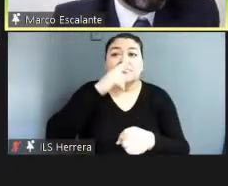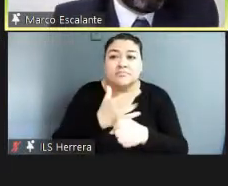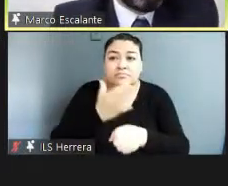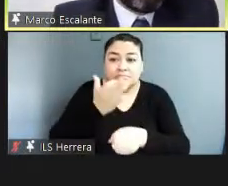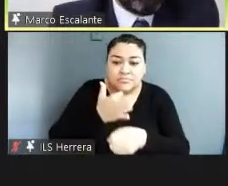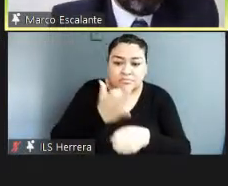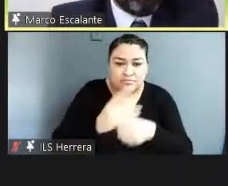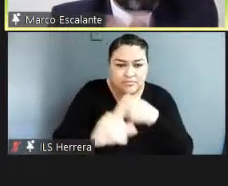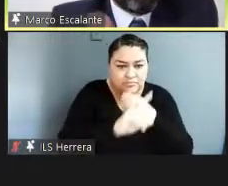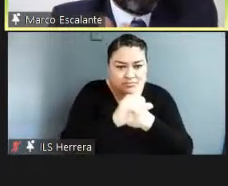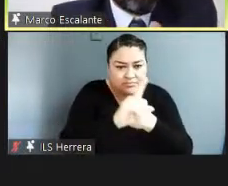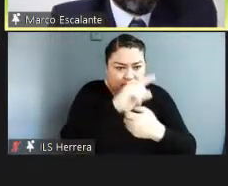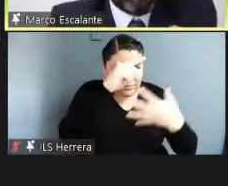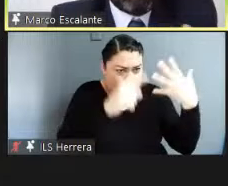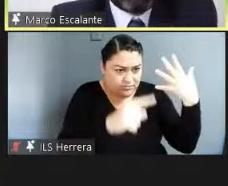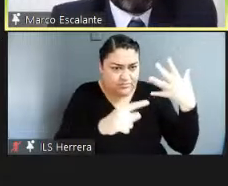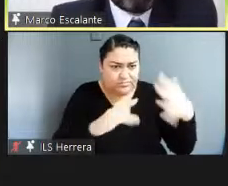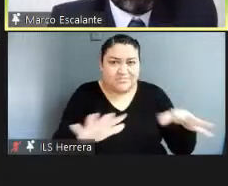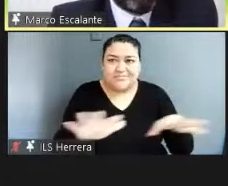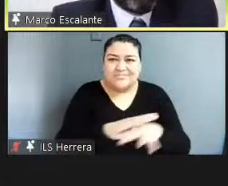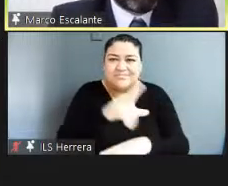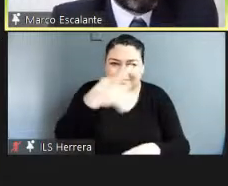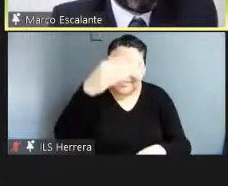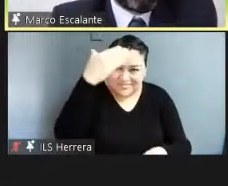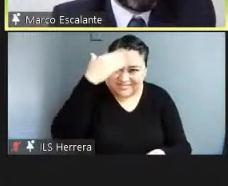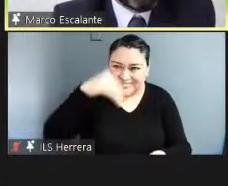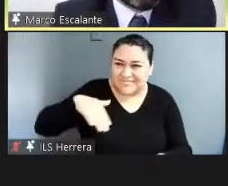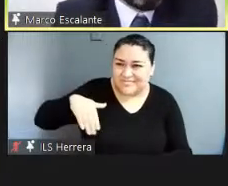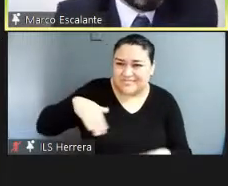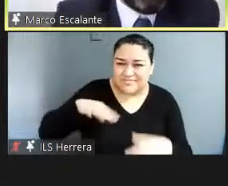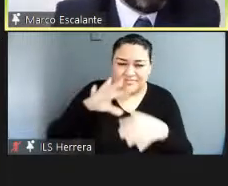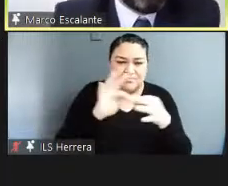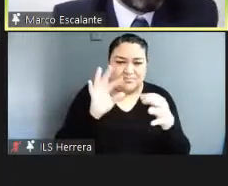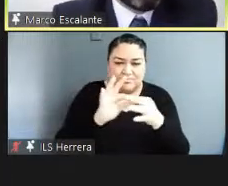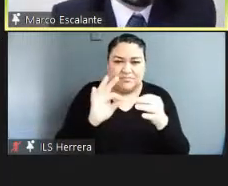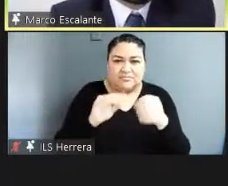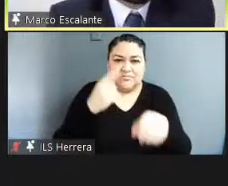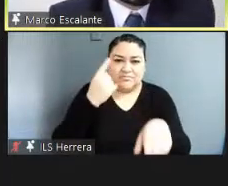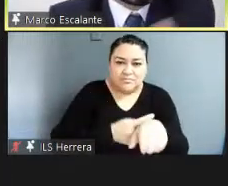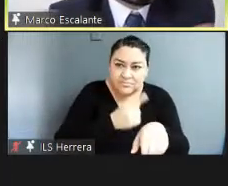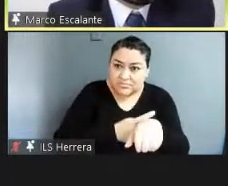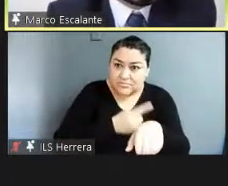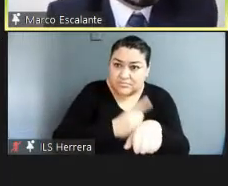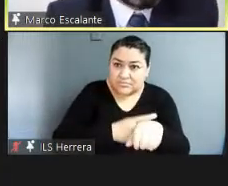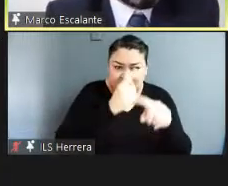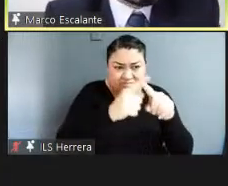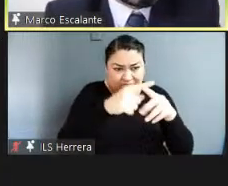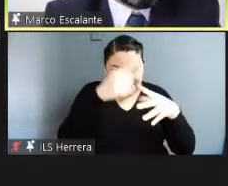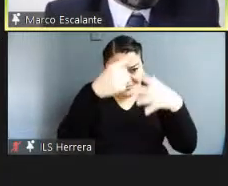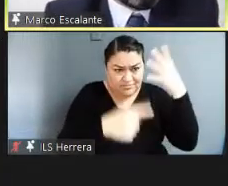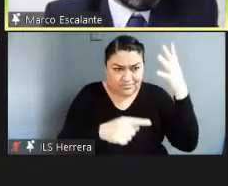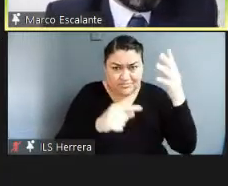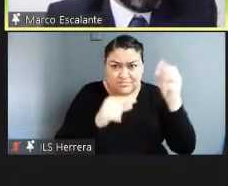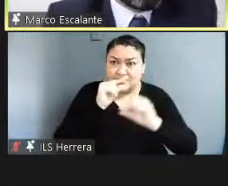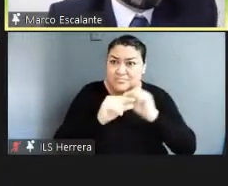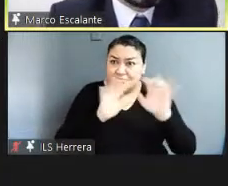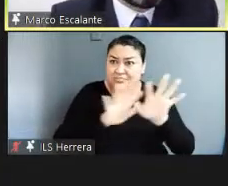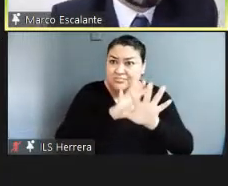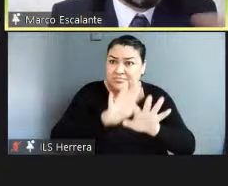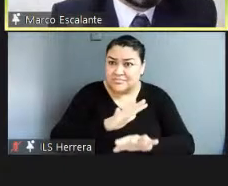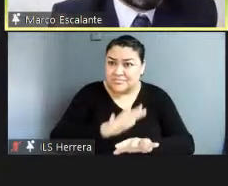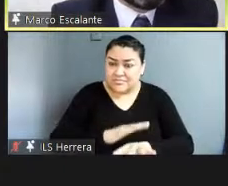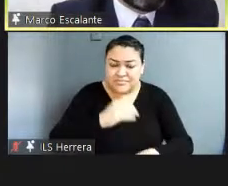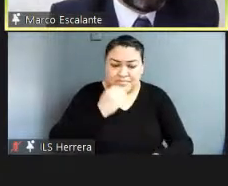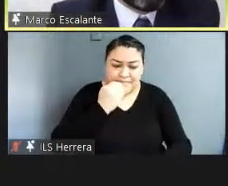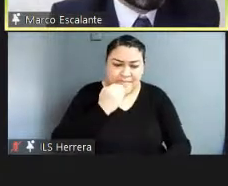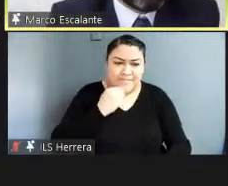in the capability of addressing current problems. There have been epidemiological changes, as we said before. Diseases have